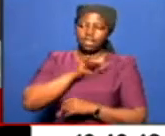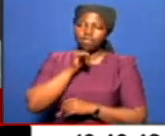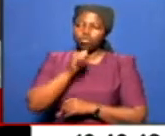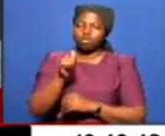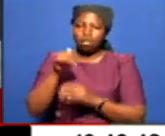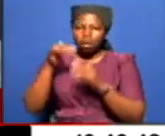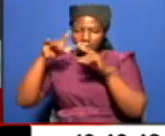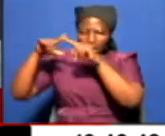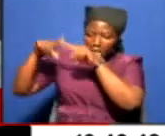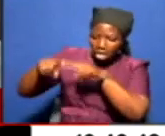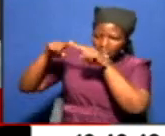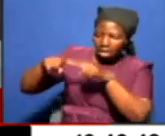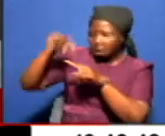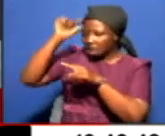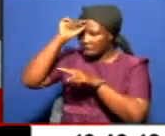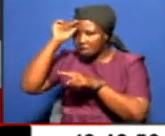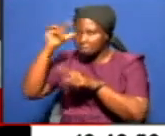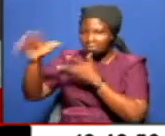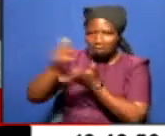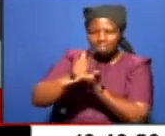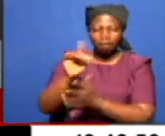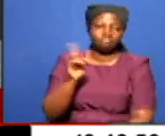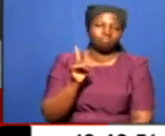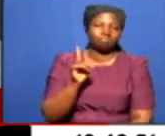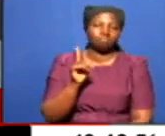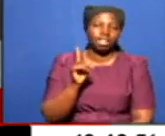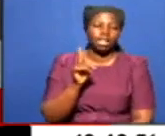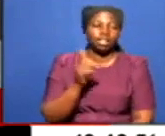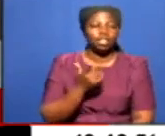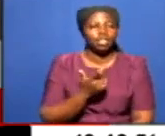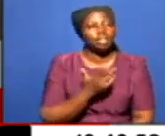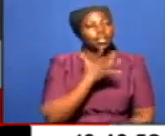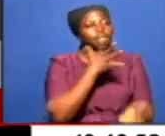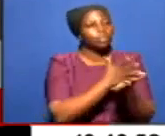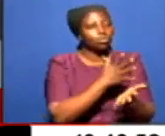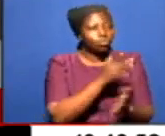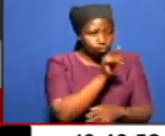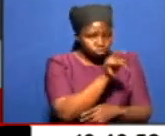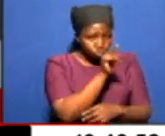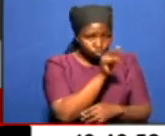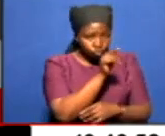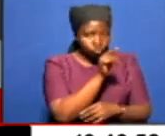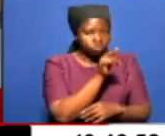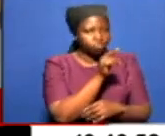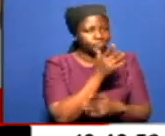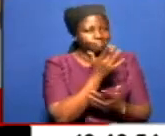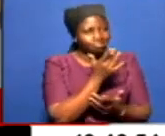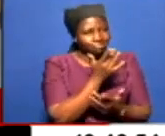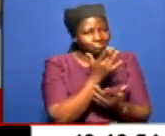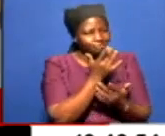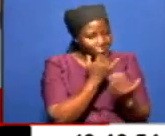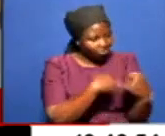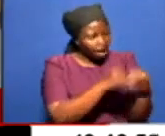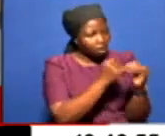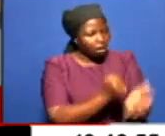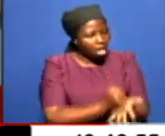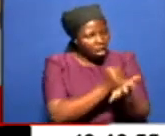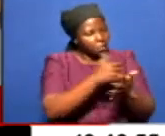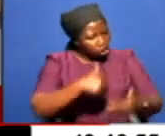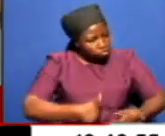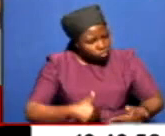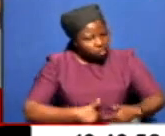as the place to get employment. And definitely, of course, you are keeping the youths away from violent extremism. Precisely. And